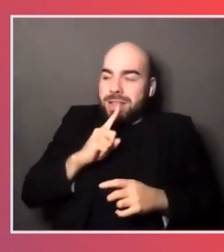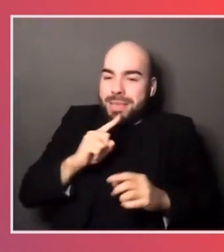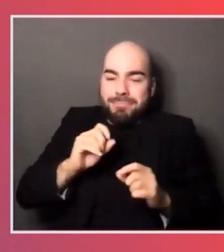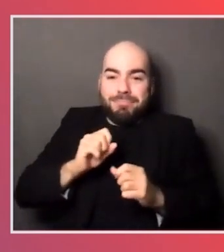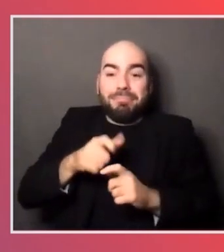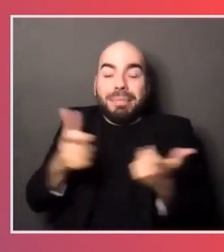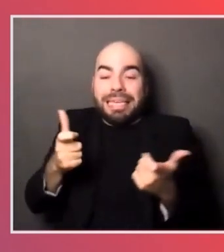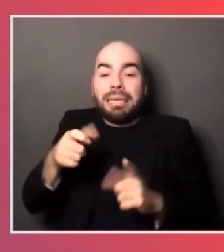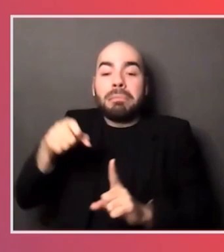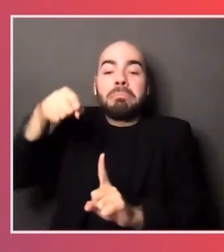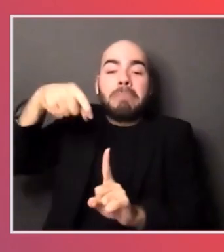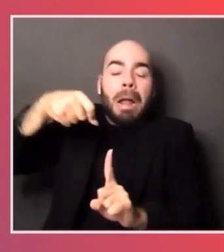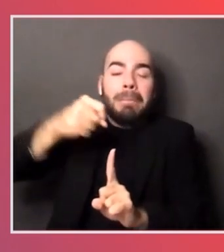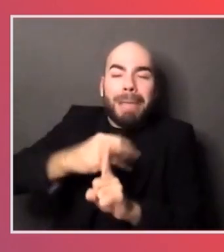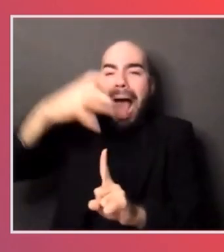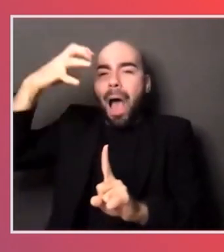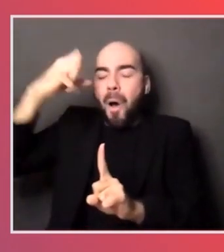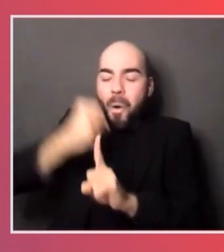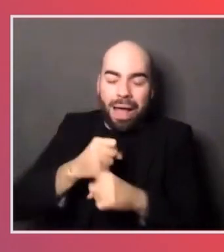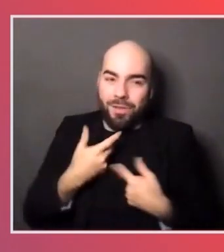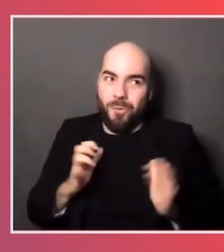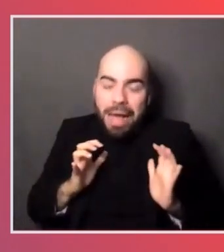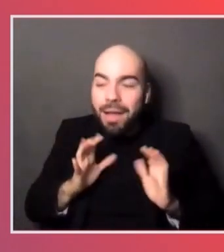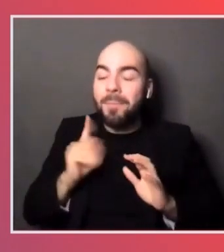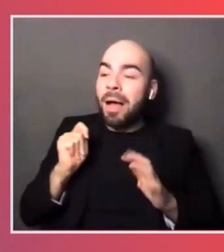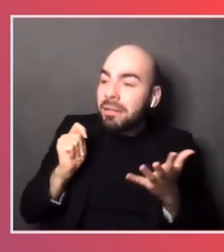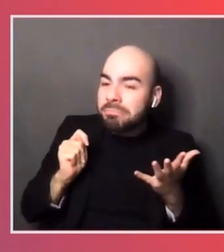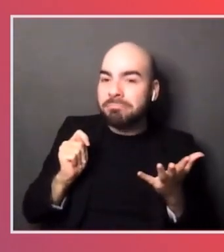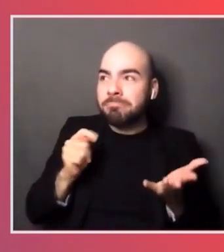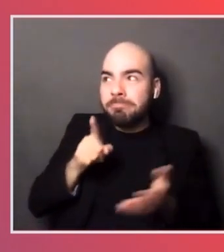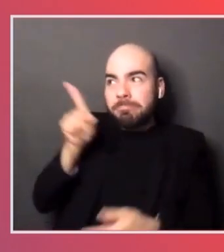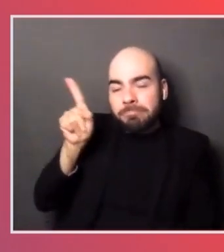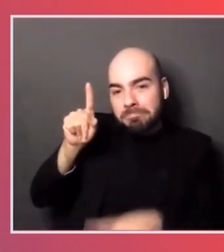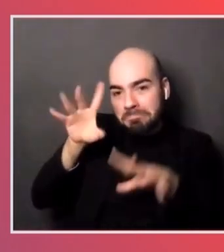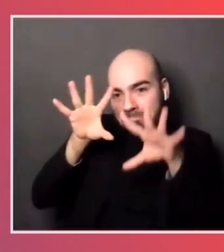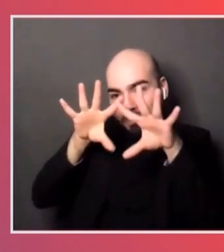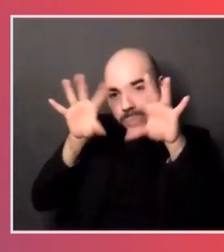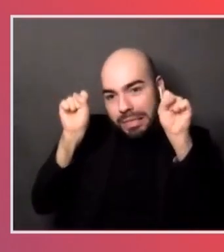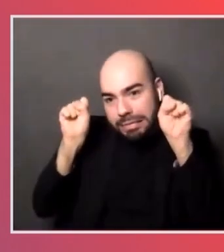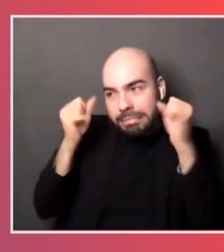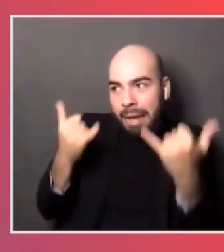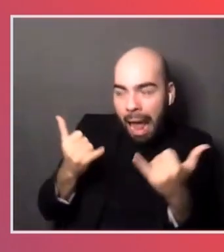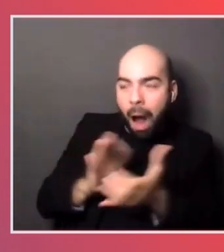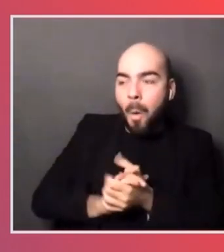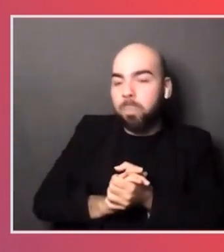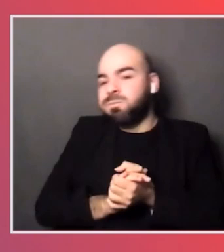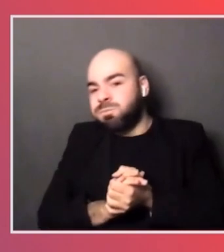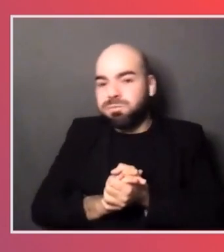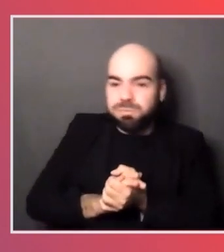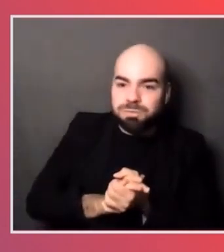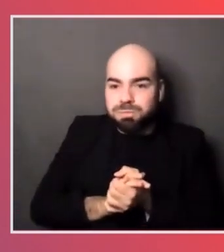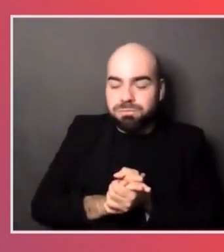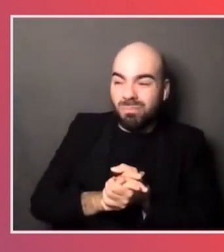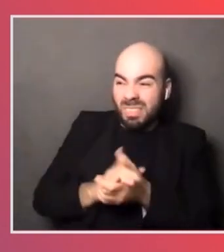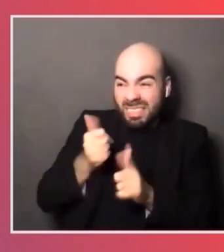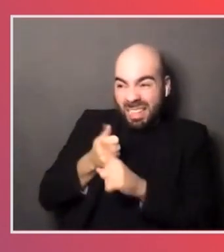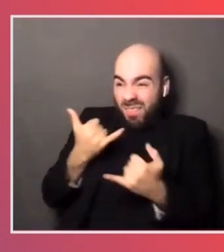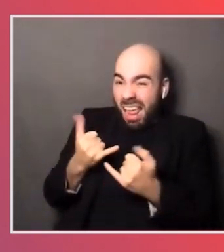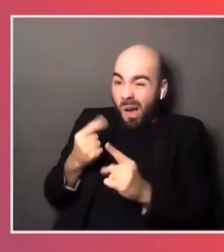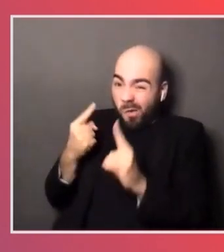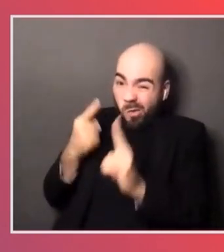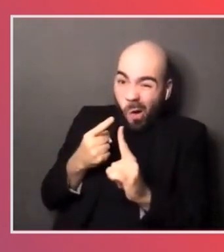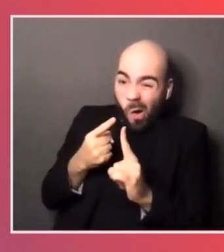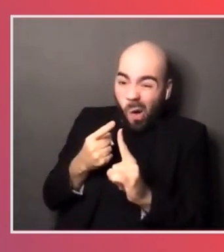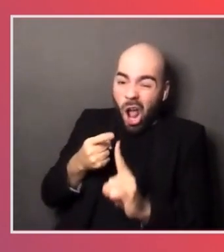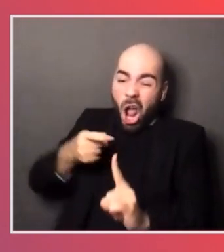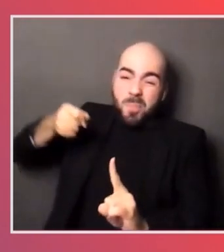know, we certainly have someone who is actively trying to divide us. So my involvement in politics these days is more